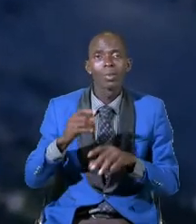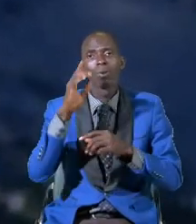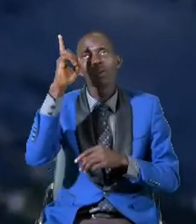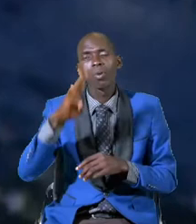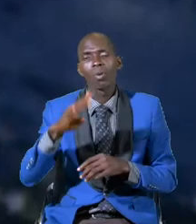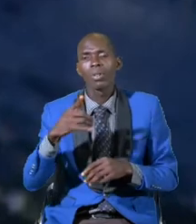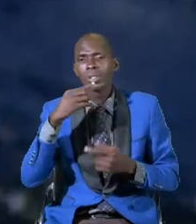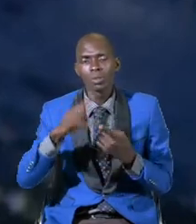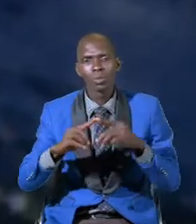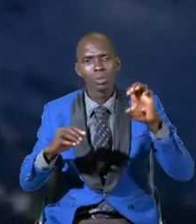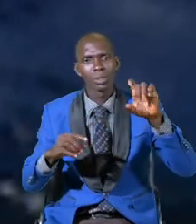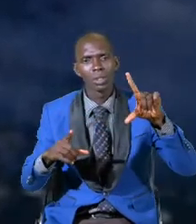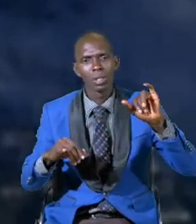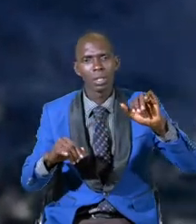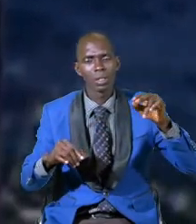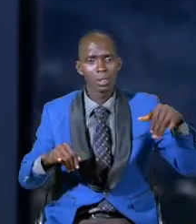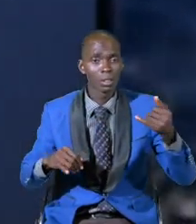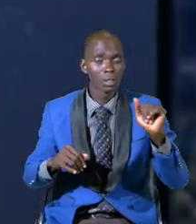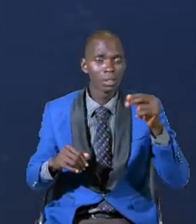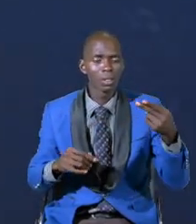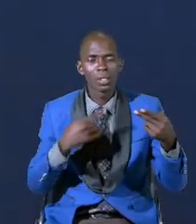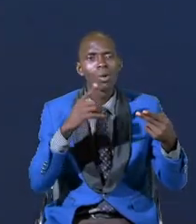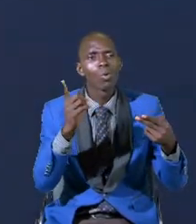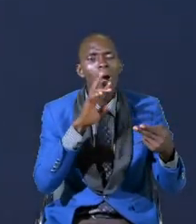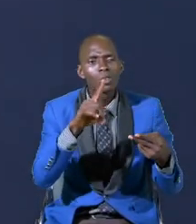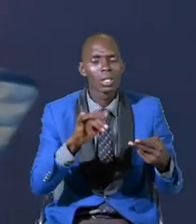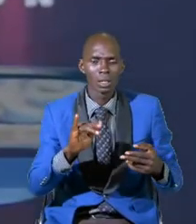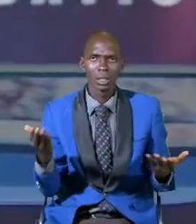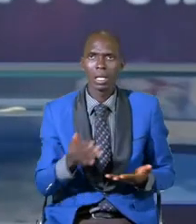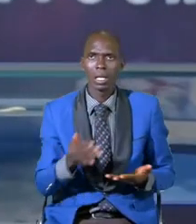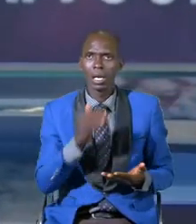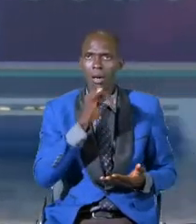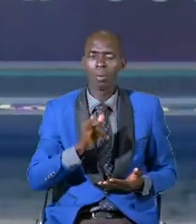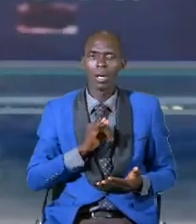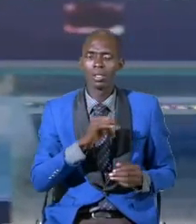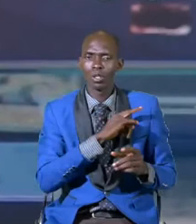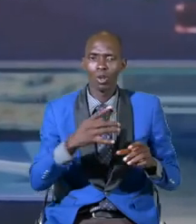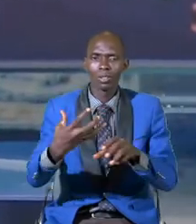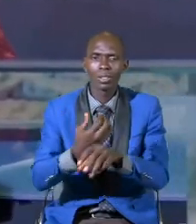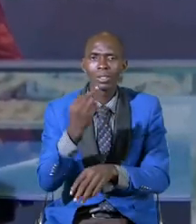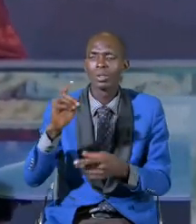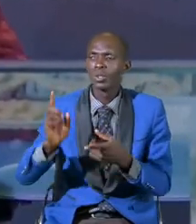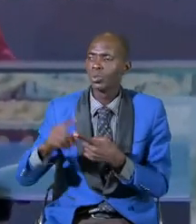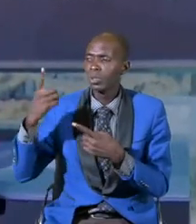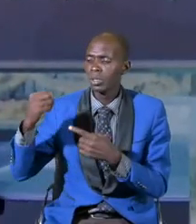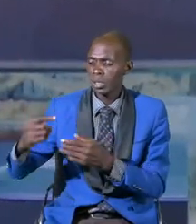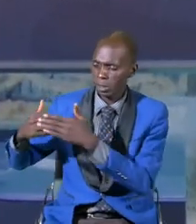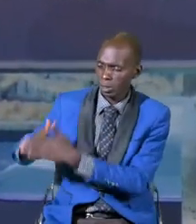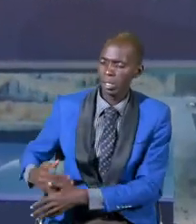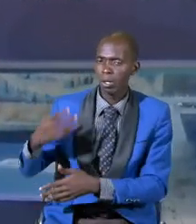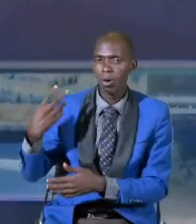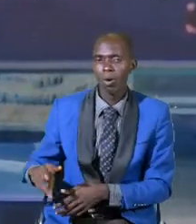am I, Lord, come. And then he put him at the brook and he drank water out of it. And God sent